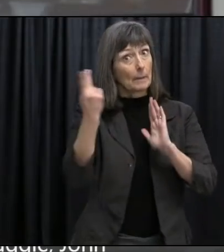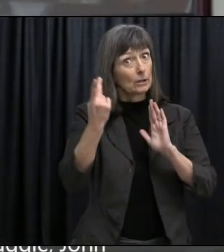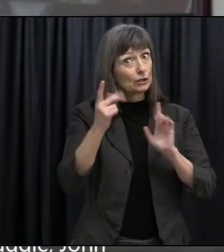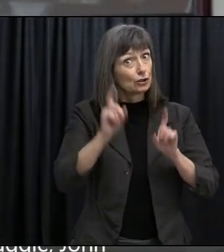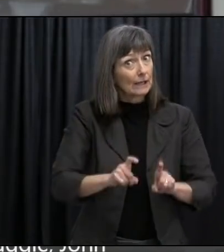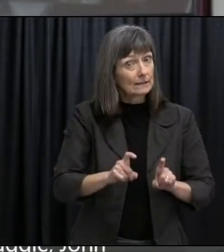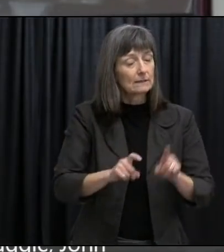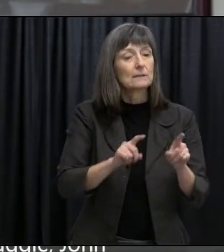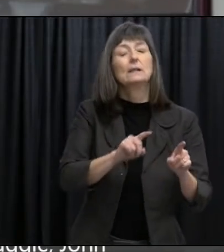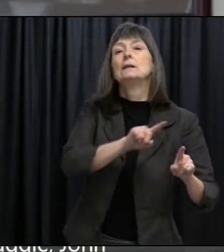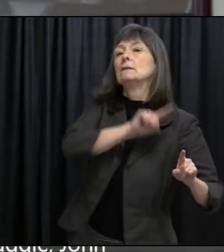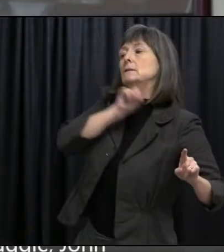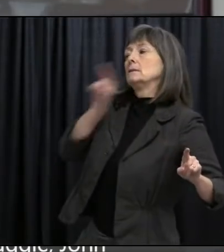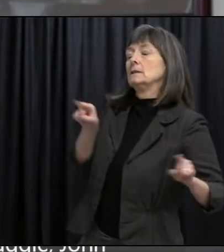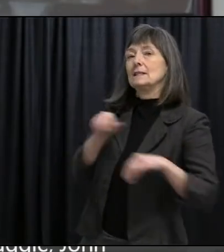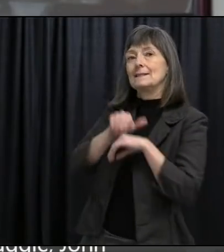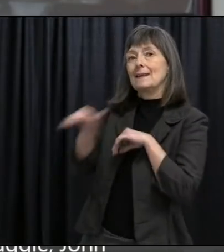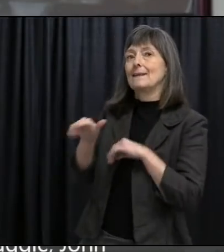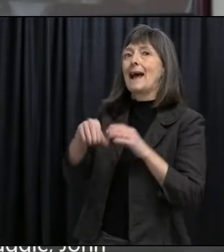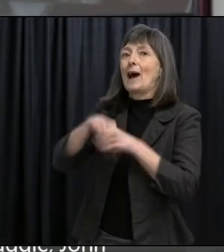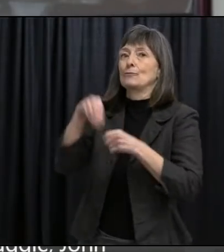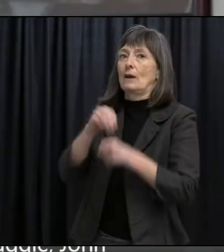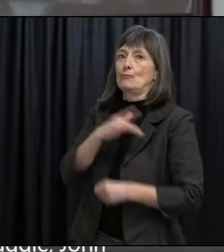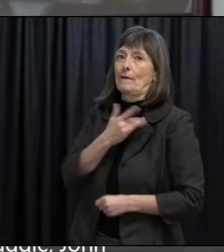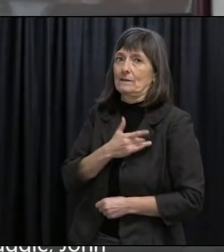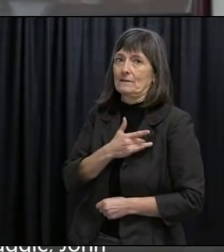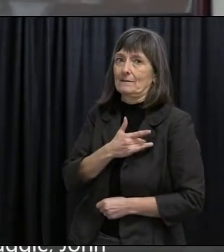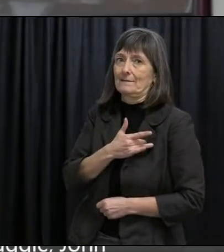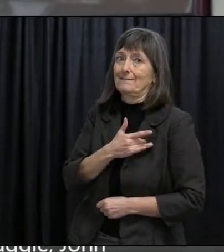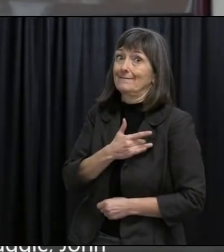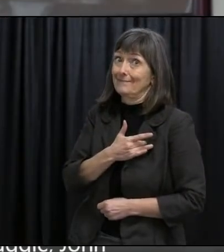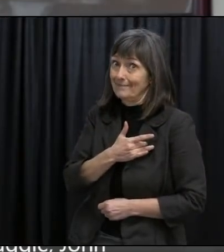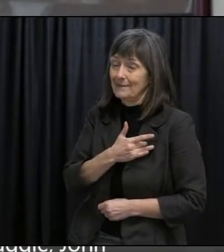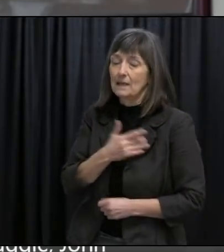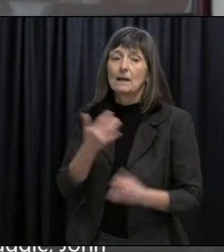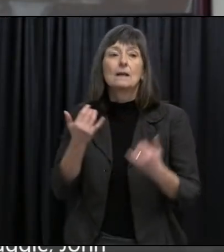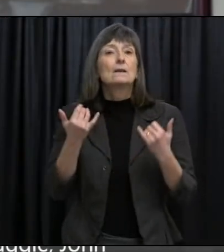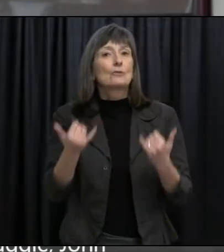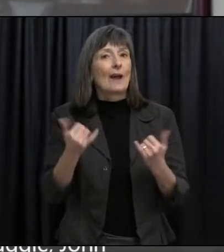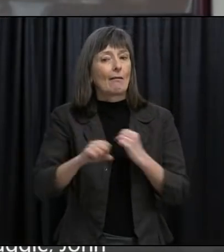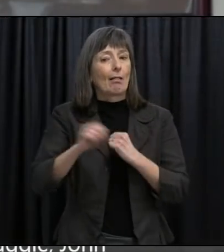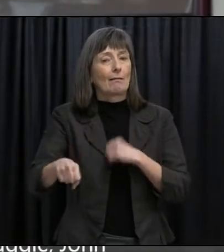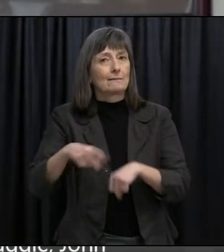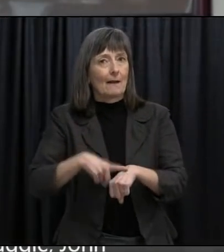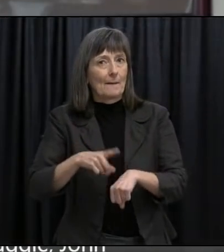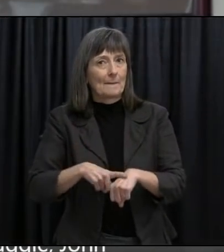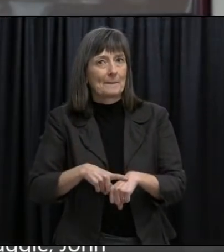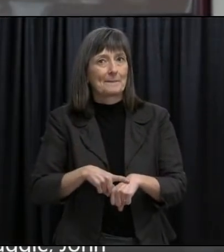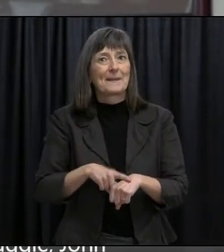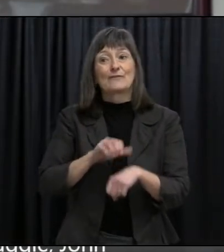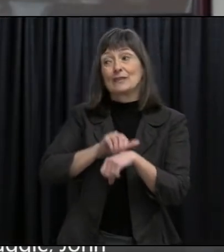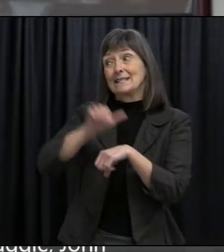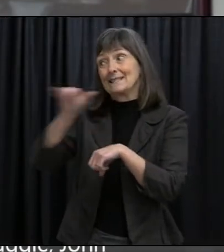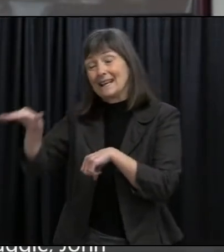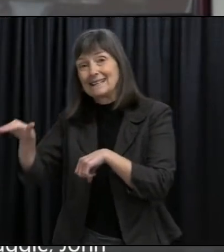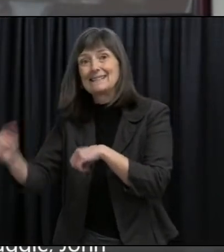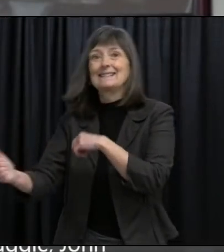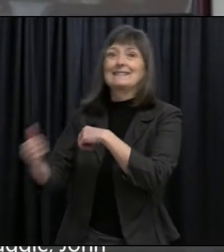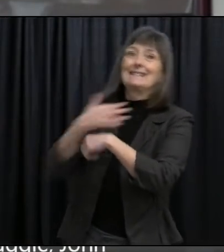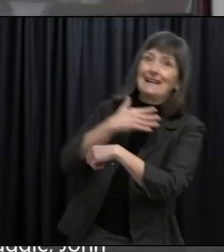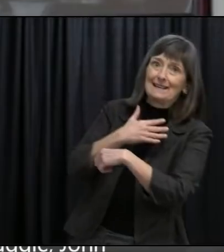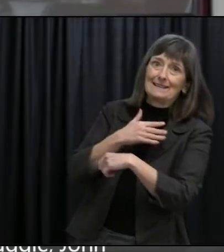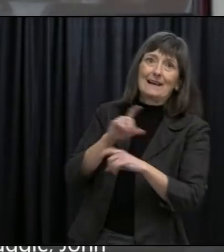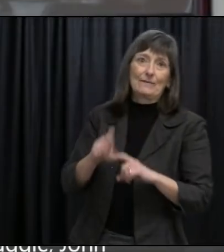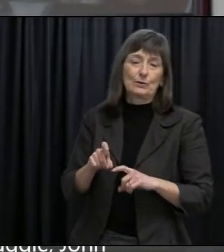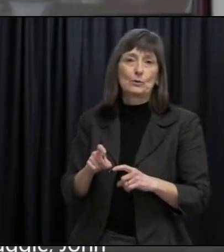challenge around the turnaround time is that we have transportation times in there as well. I think those times will